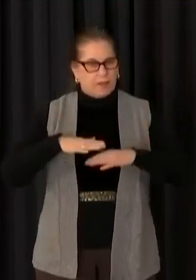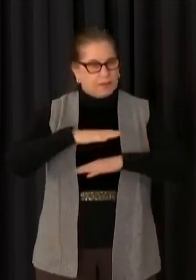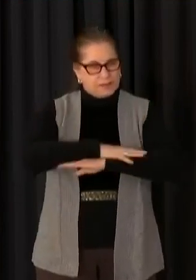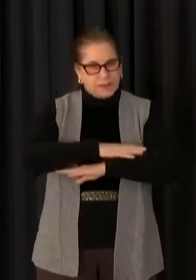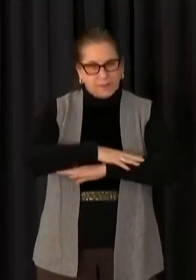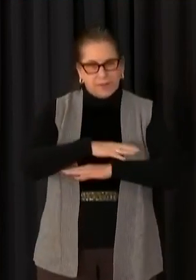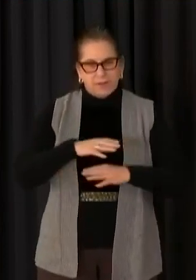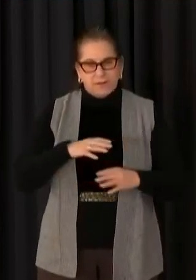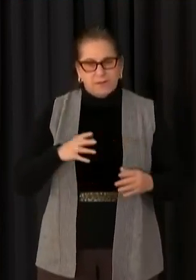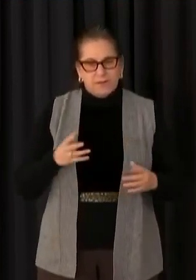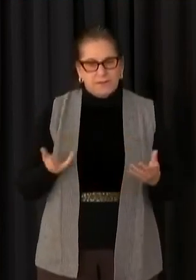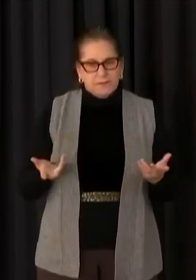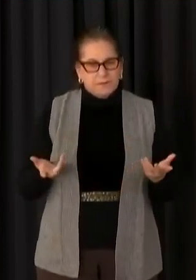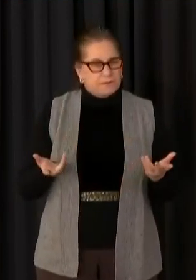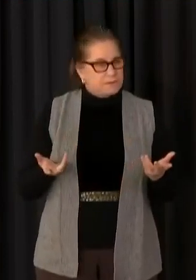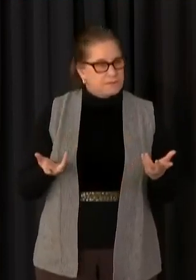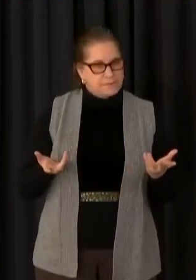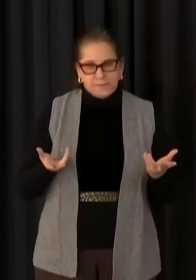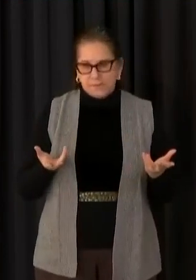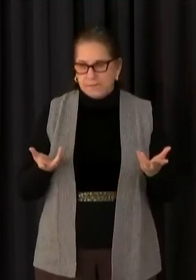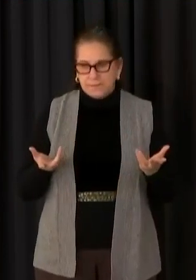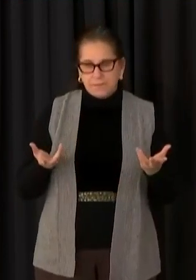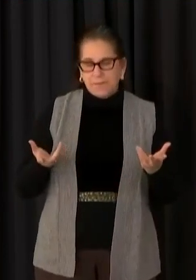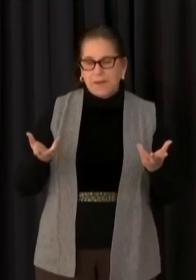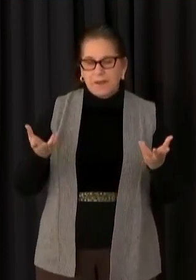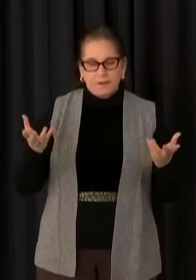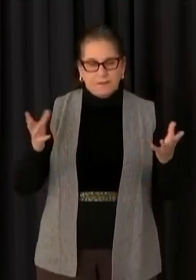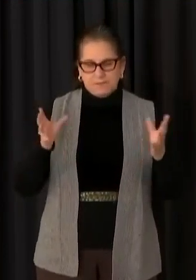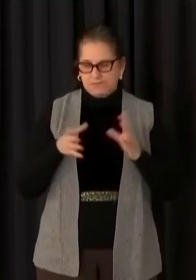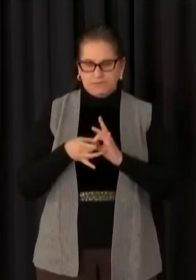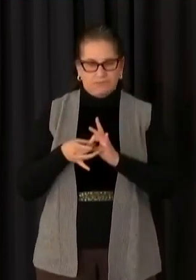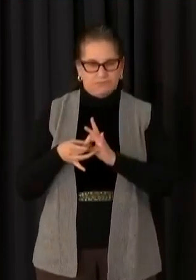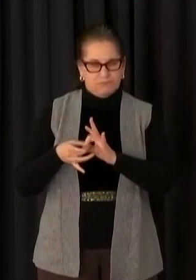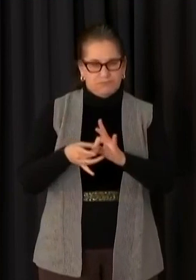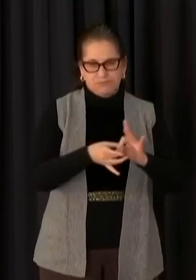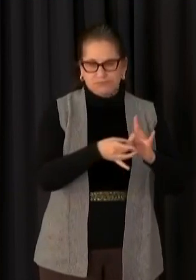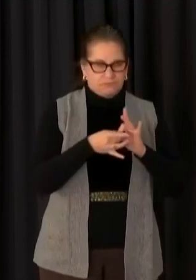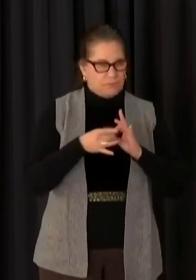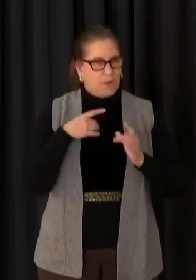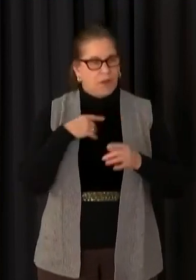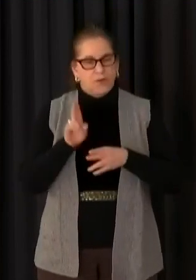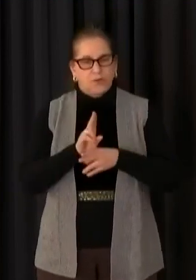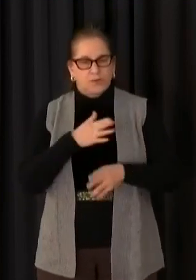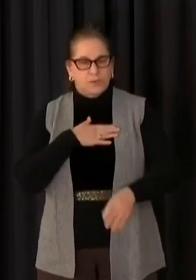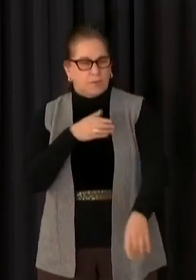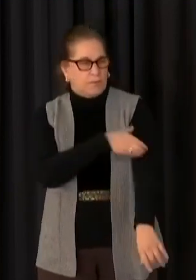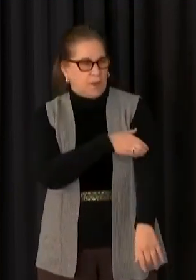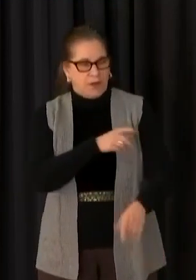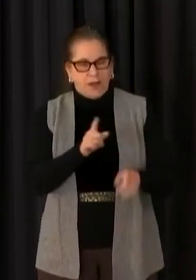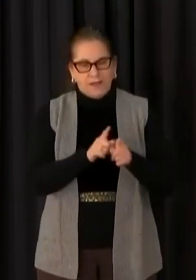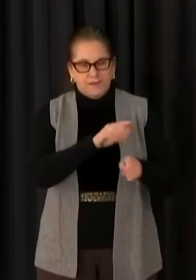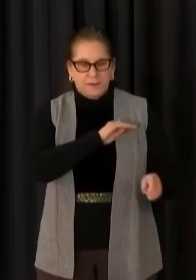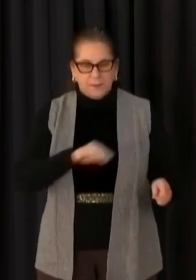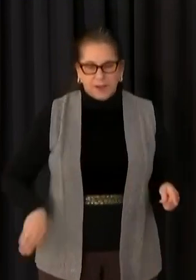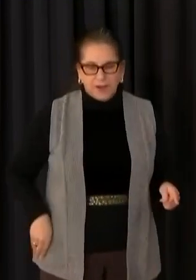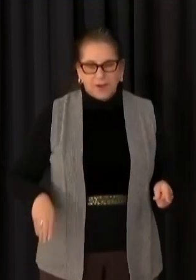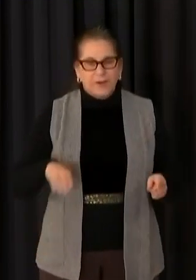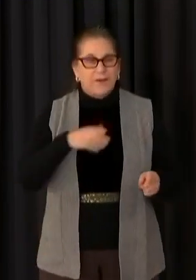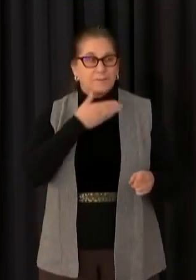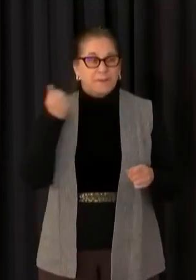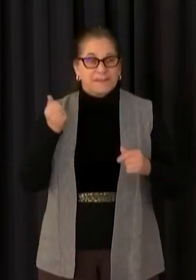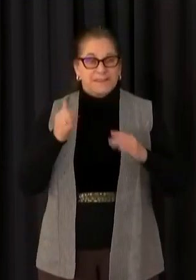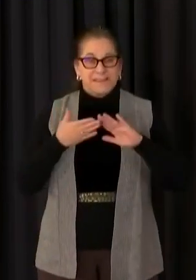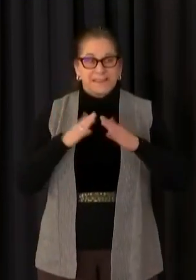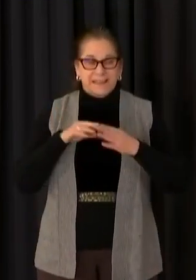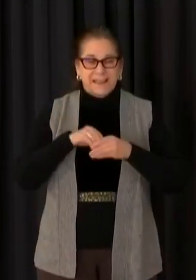I have no direct authority. But I'm using my power as mayor of the best city in the world to